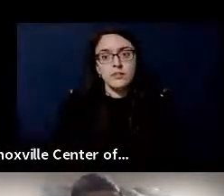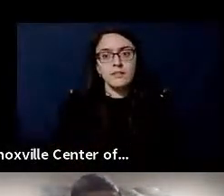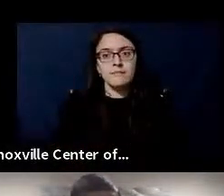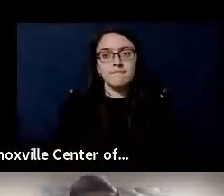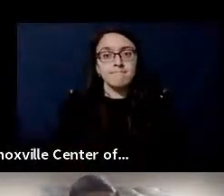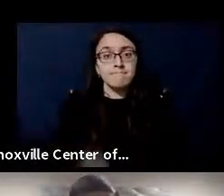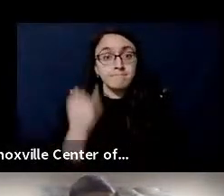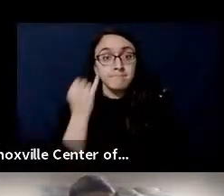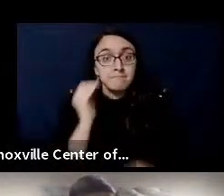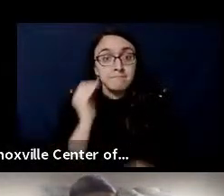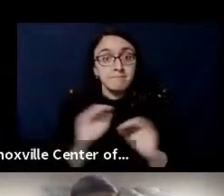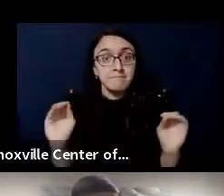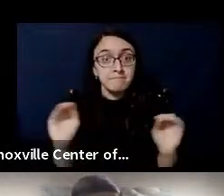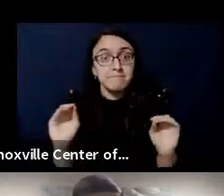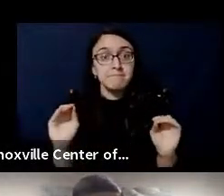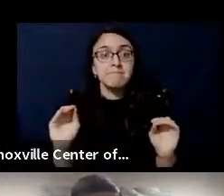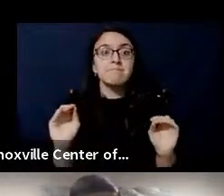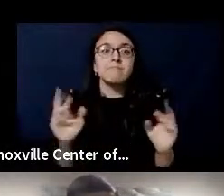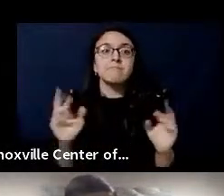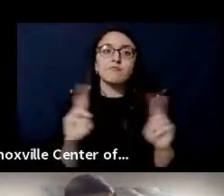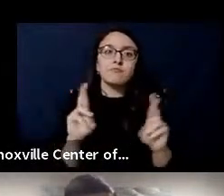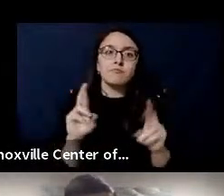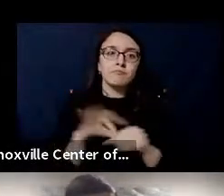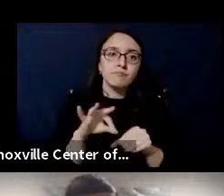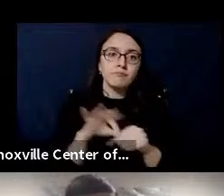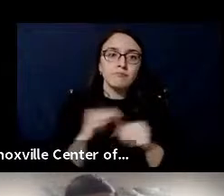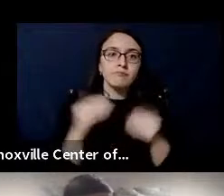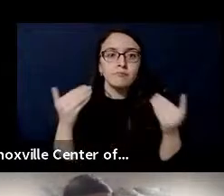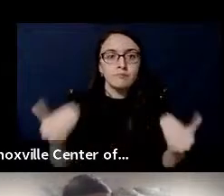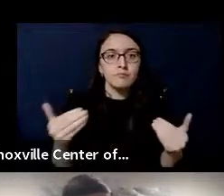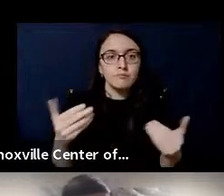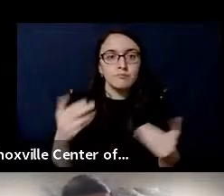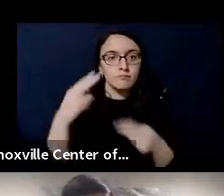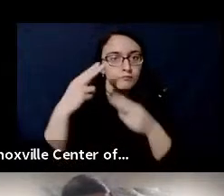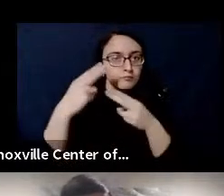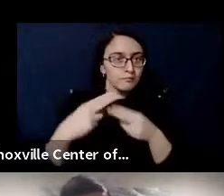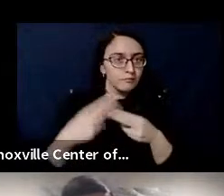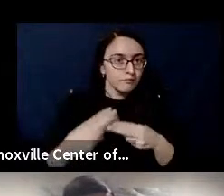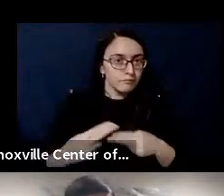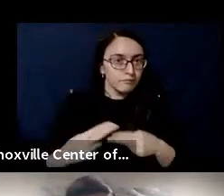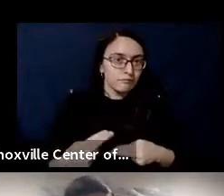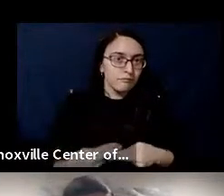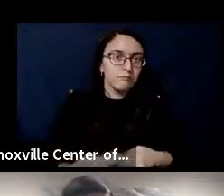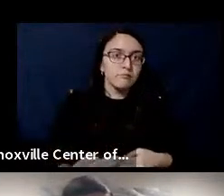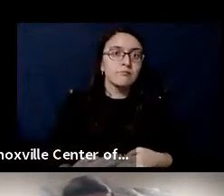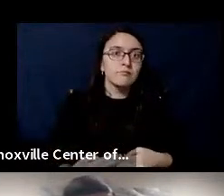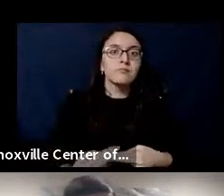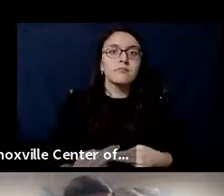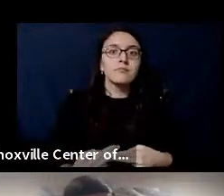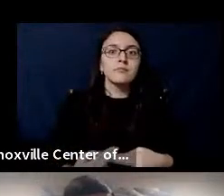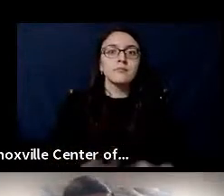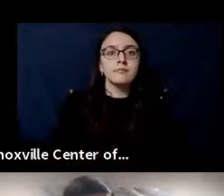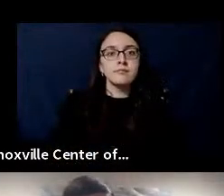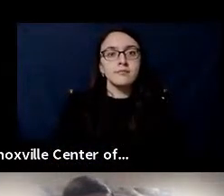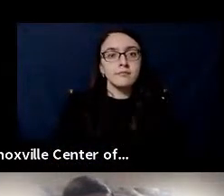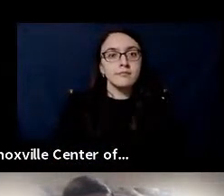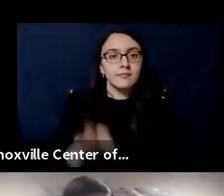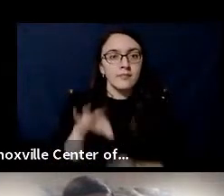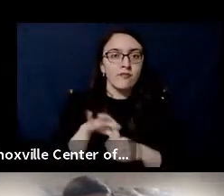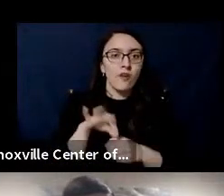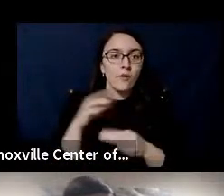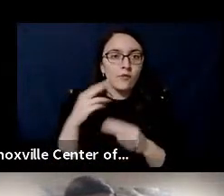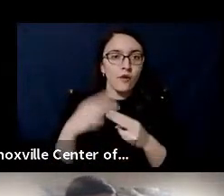If not, sensing that we're ready to vote, Narda, if you will run through our roll call, we'll do a roll call vote on this.